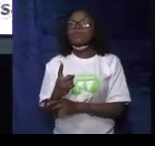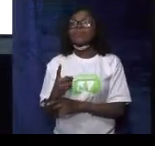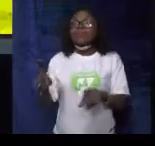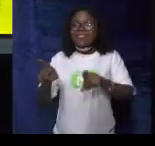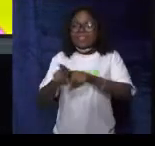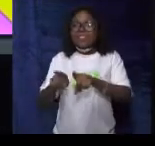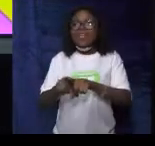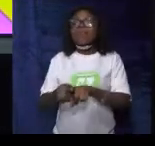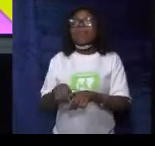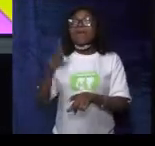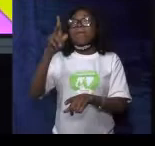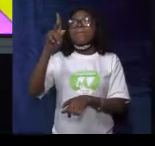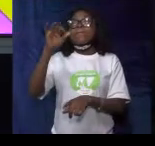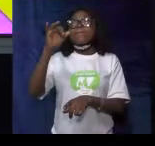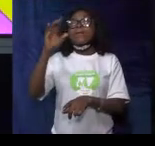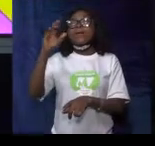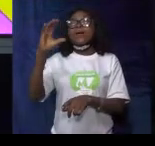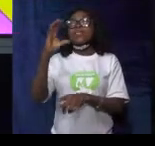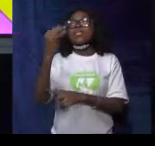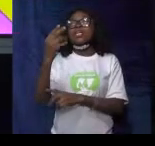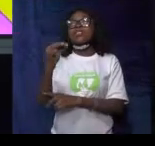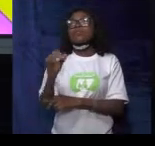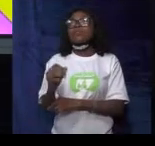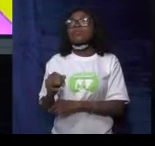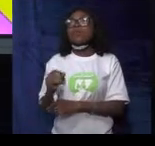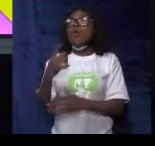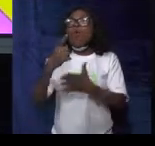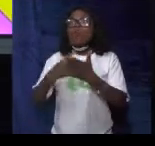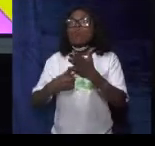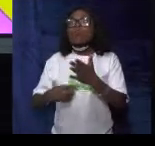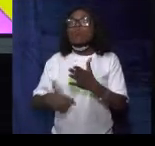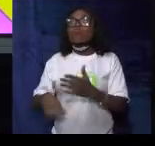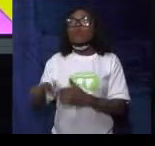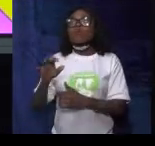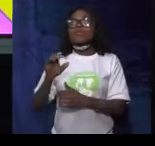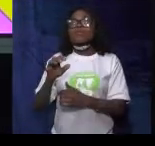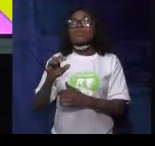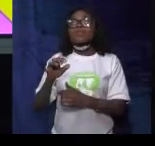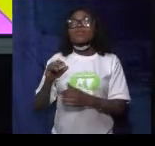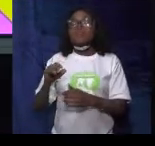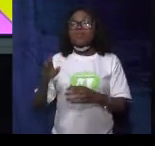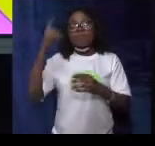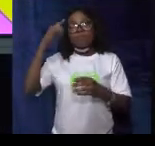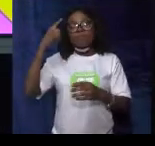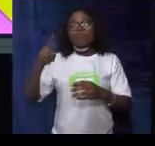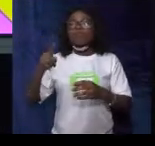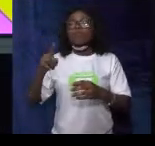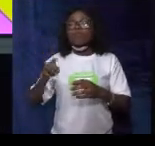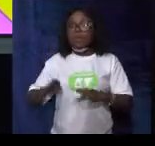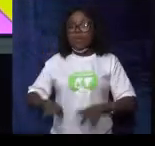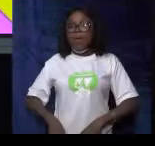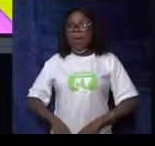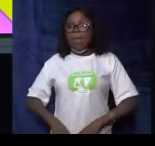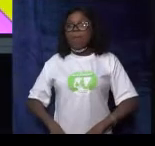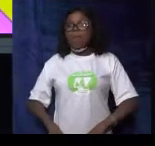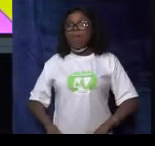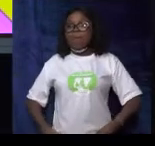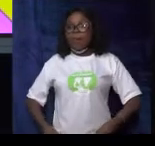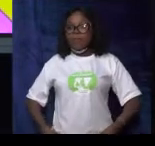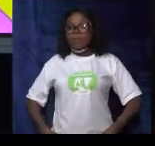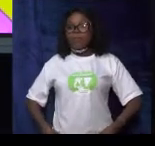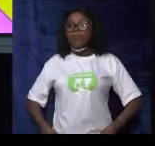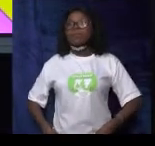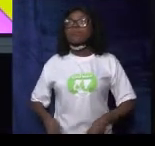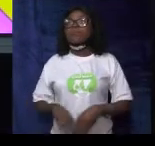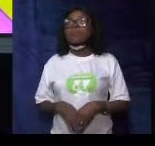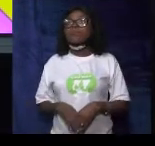one. Still the same pie chart. It says, what fraction of the total sales were pants? We're